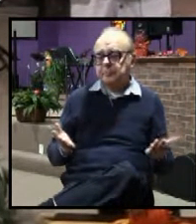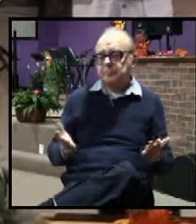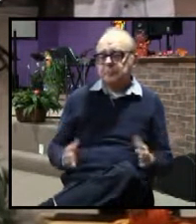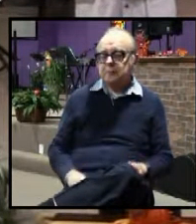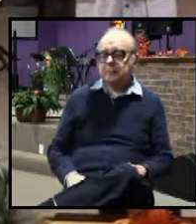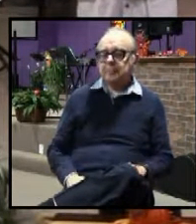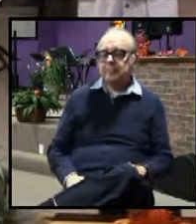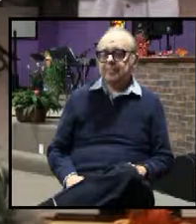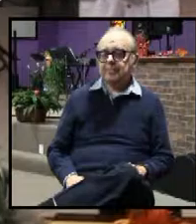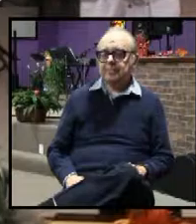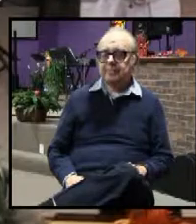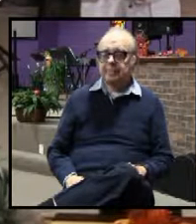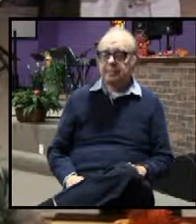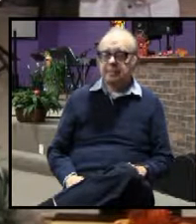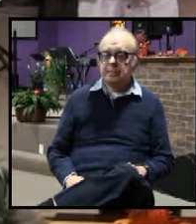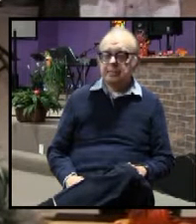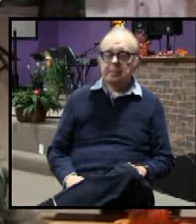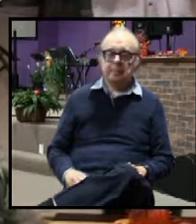something?